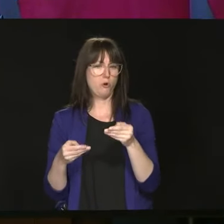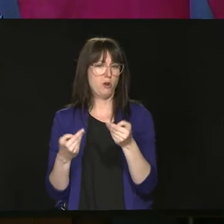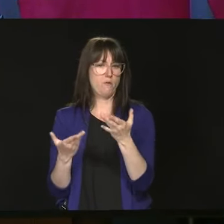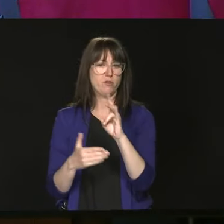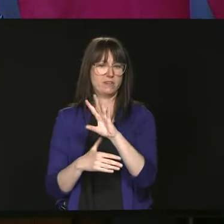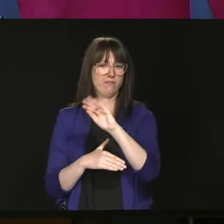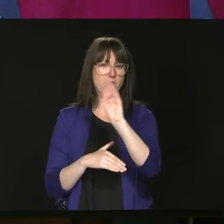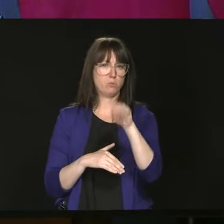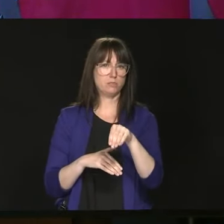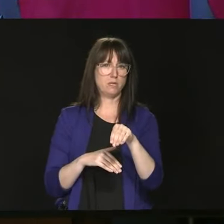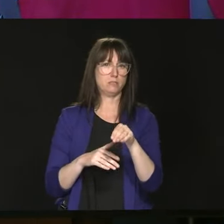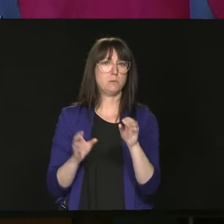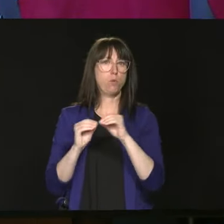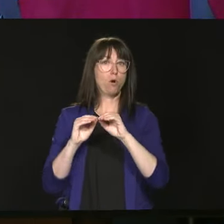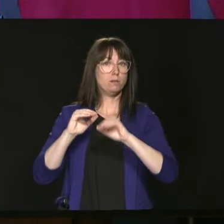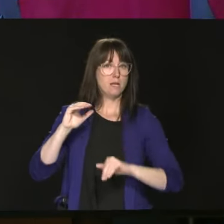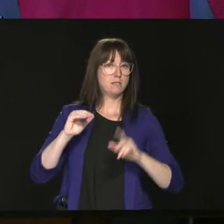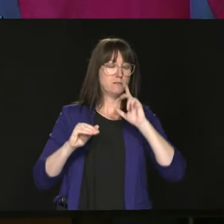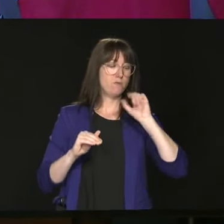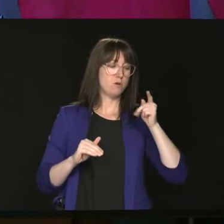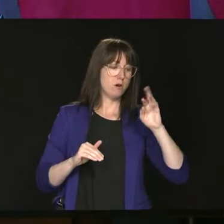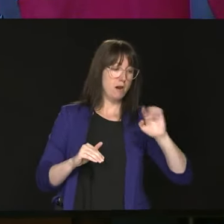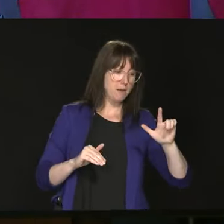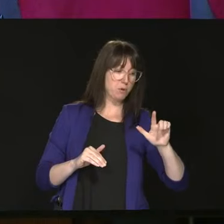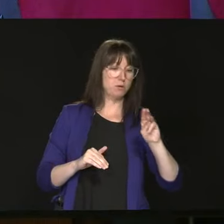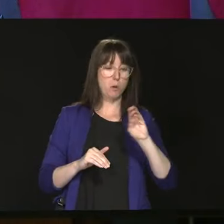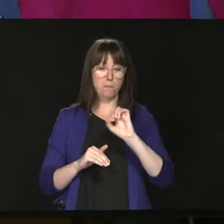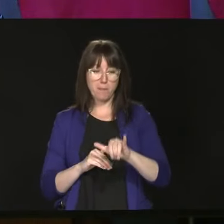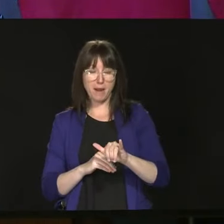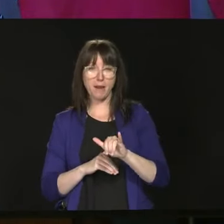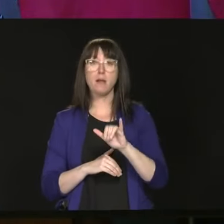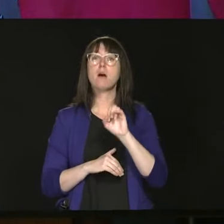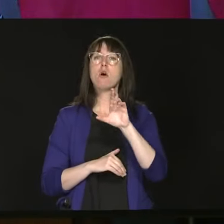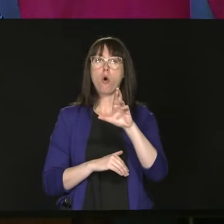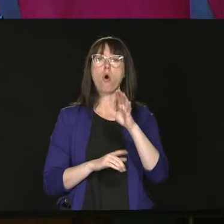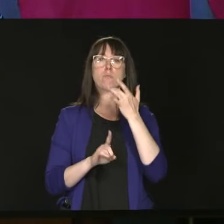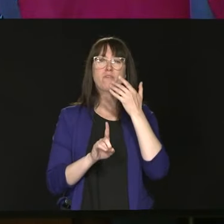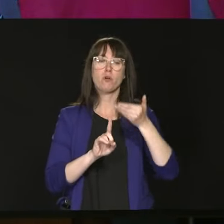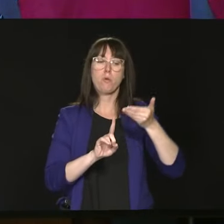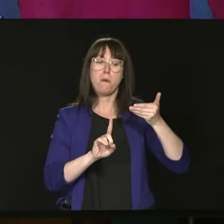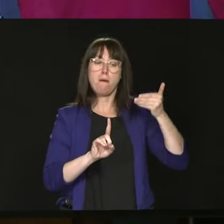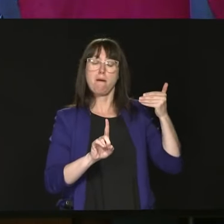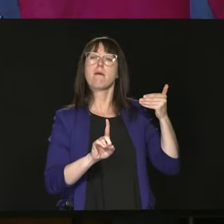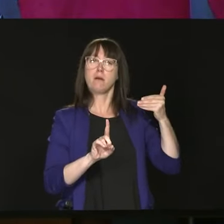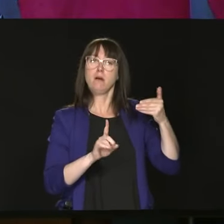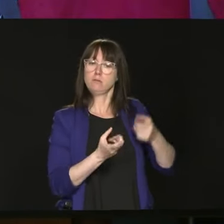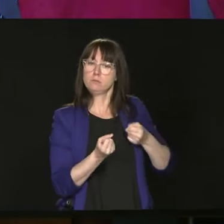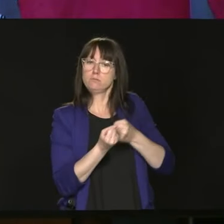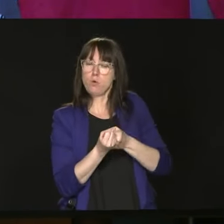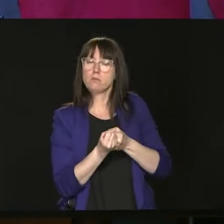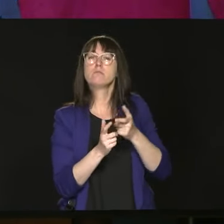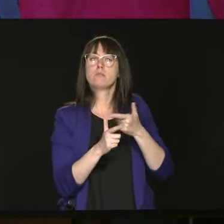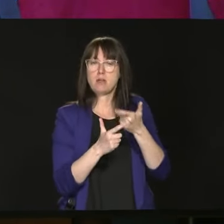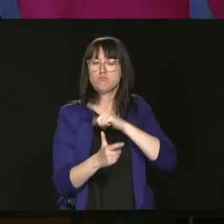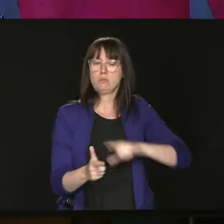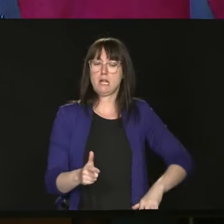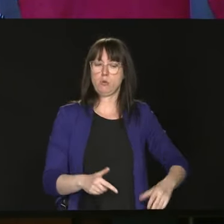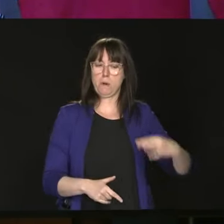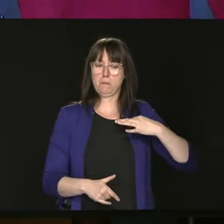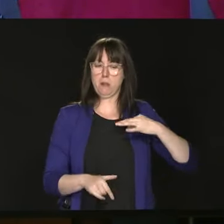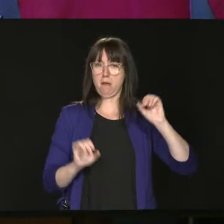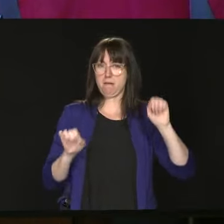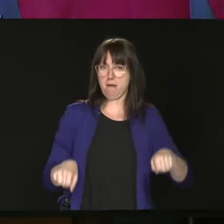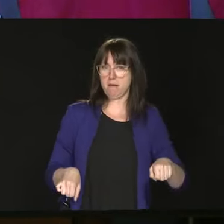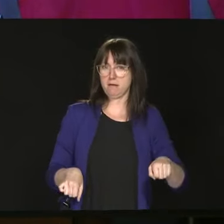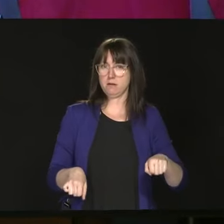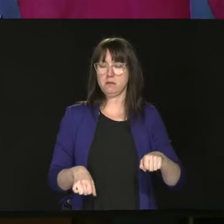April or May, or who would like to retroactively do so, can apply. We expect that this new benefit will be